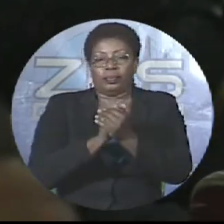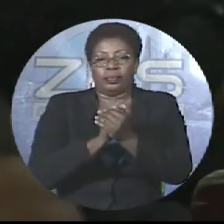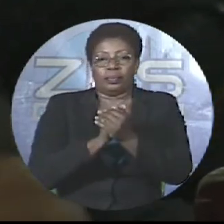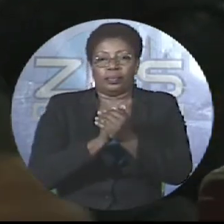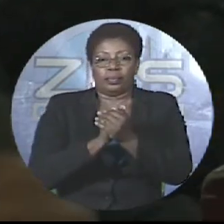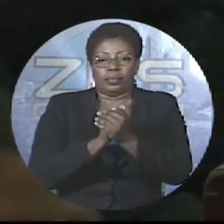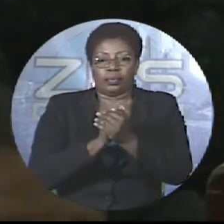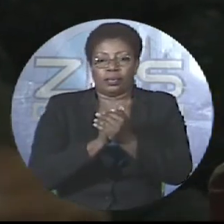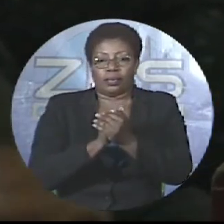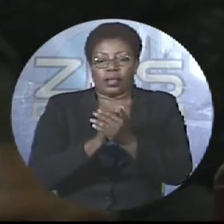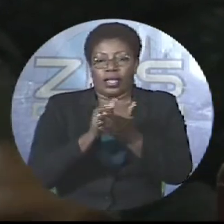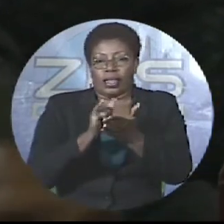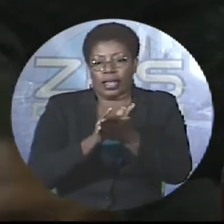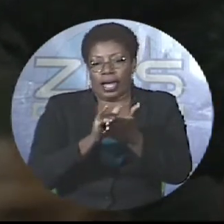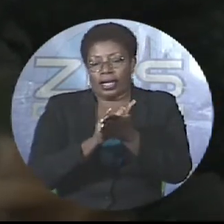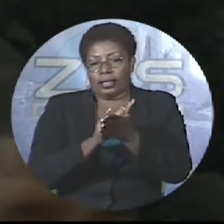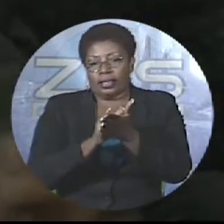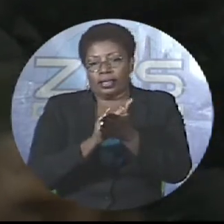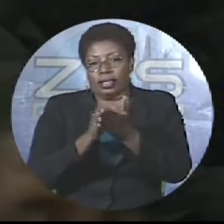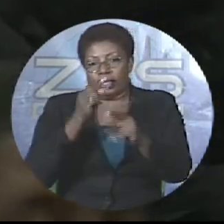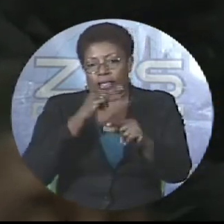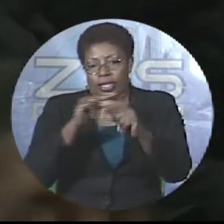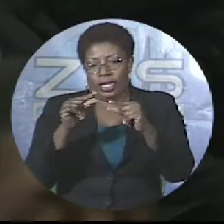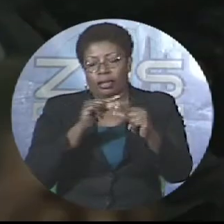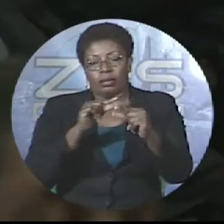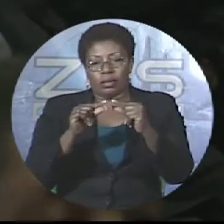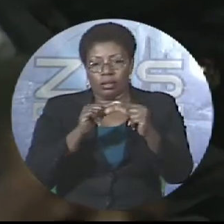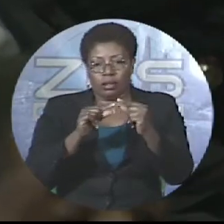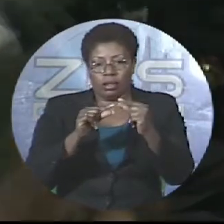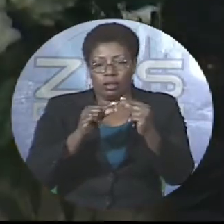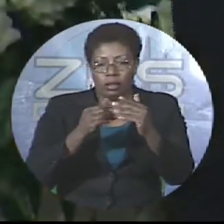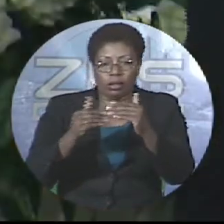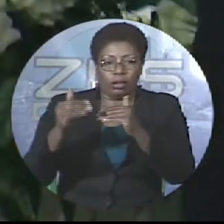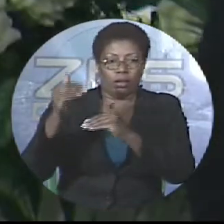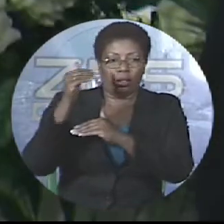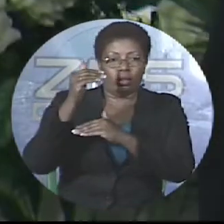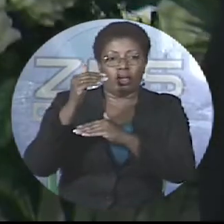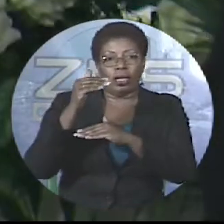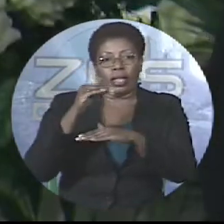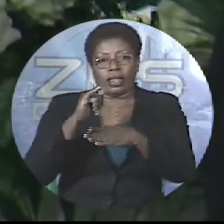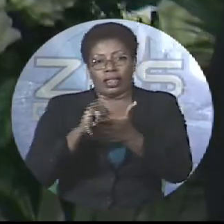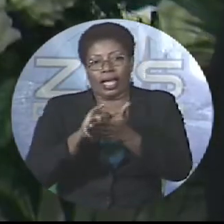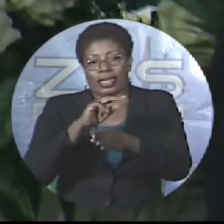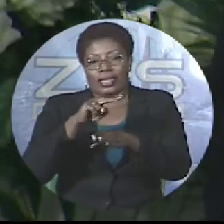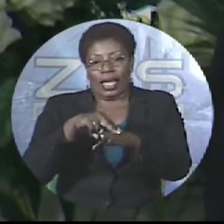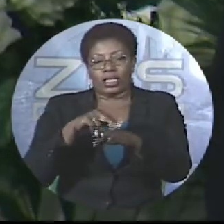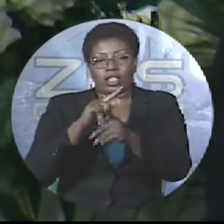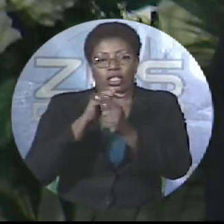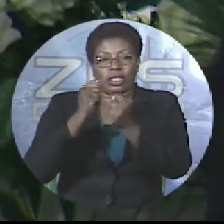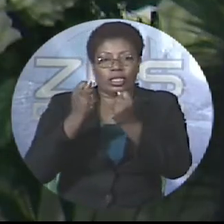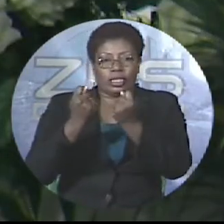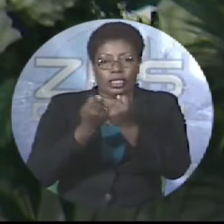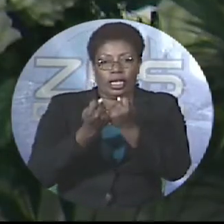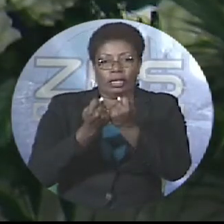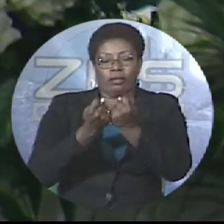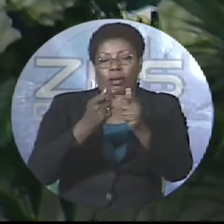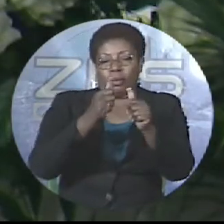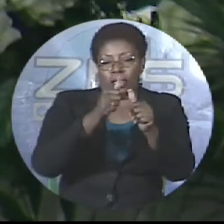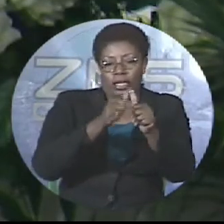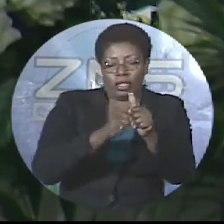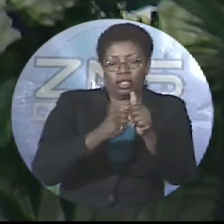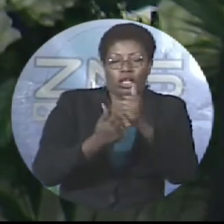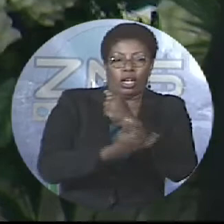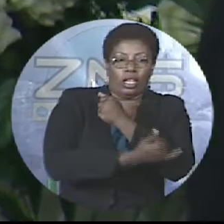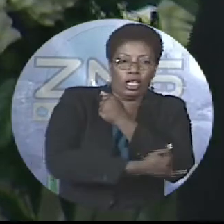extraordinary that the games were elevated on the basis that national teams from each of the